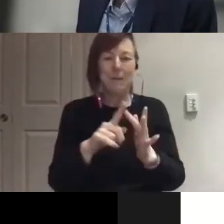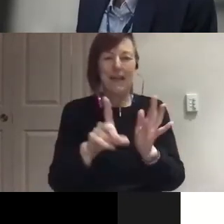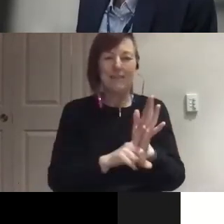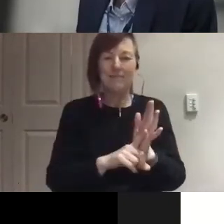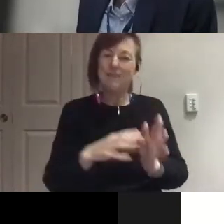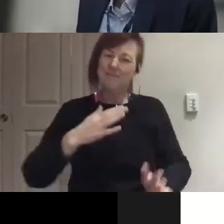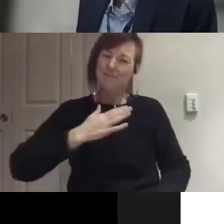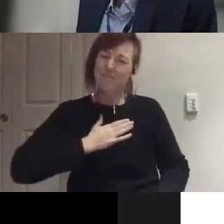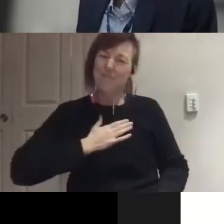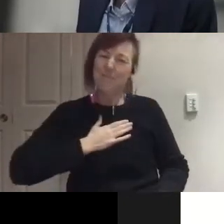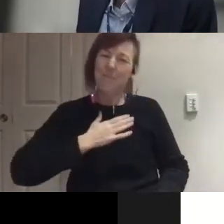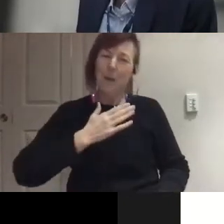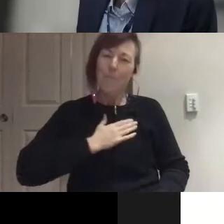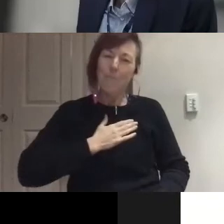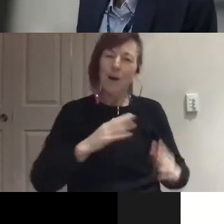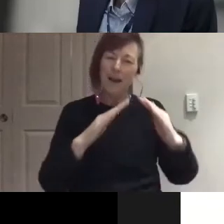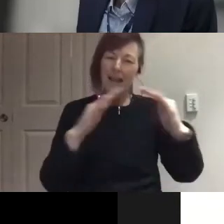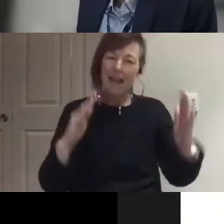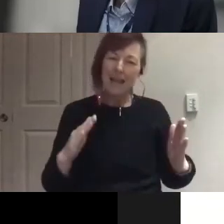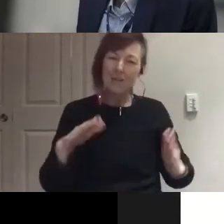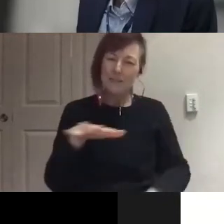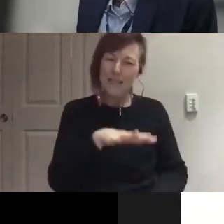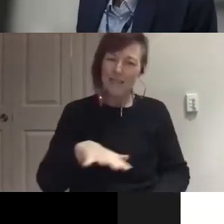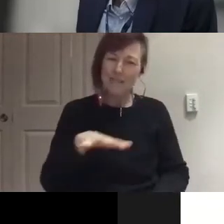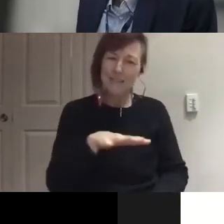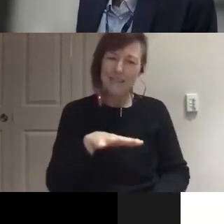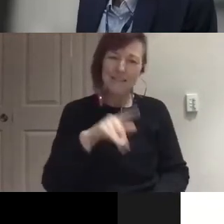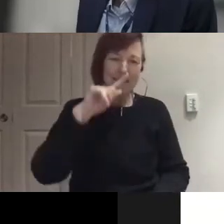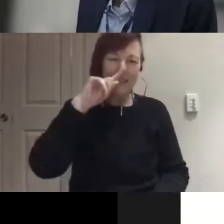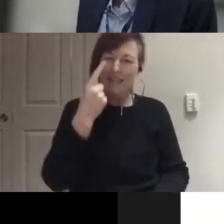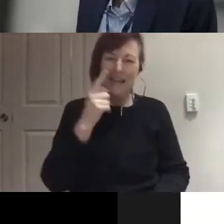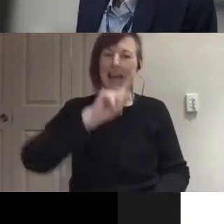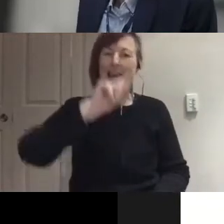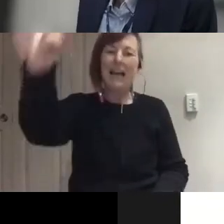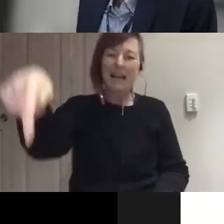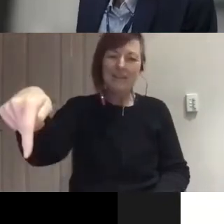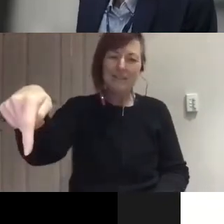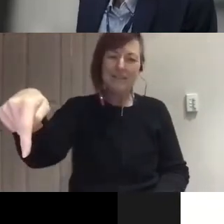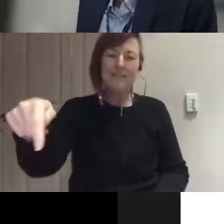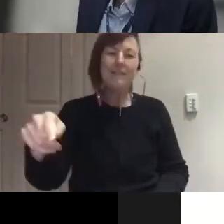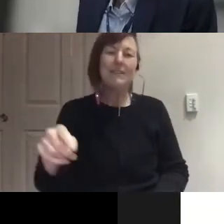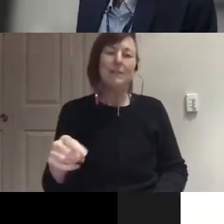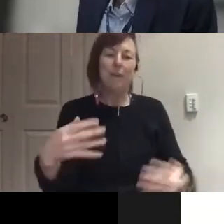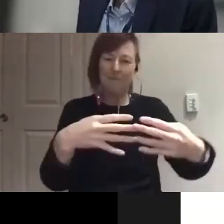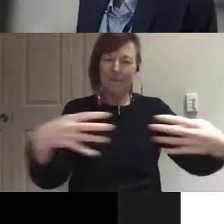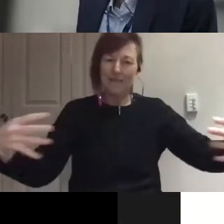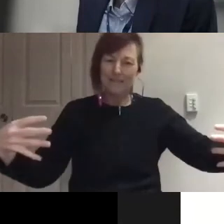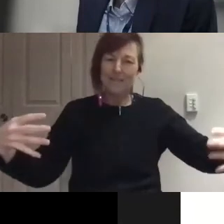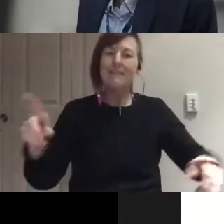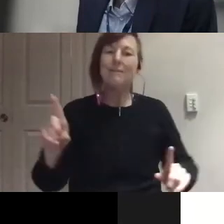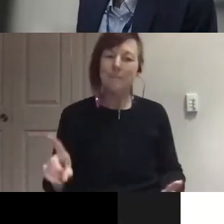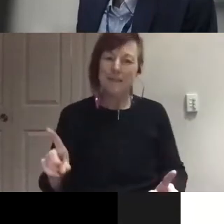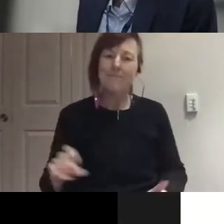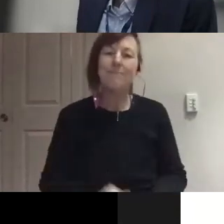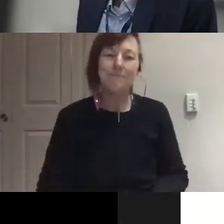property. So you're not allowed to leave your property, but the mail, you are allowed to go into the garden, but you wouldn't want to go